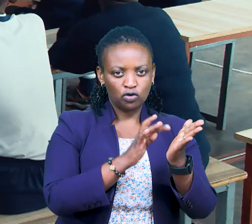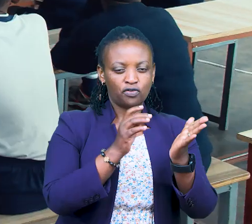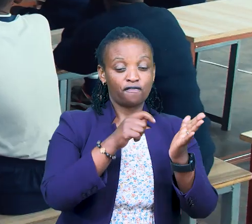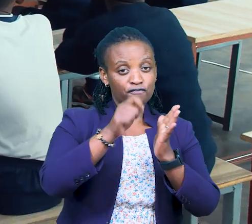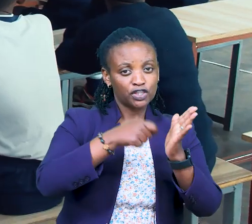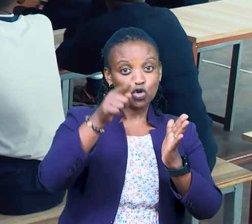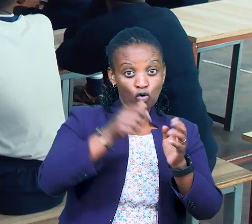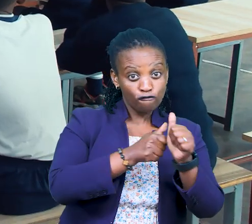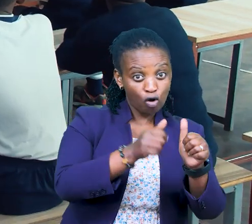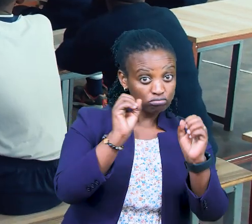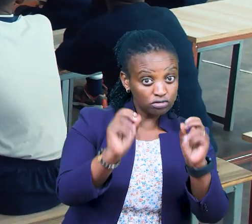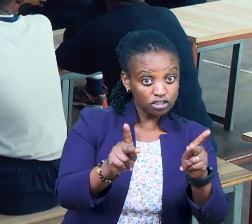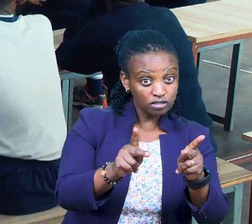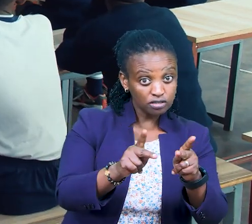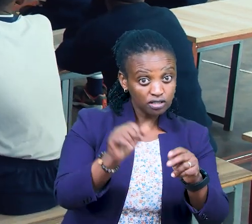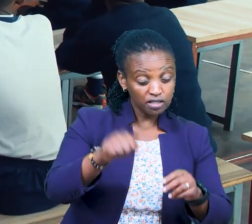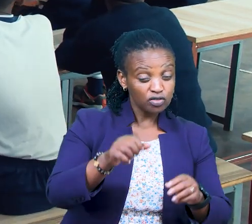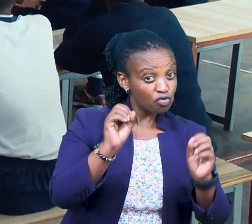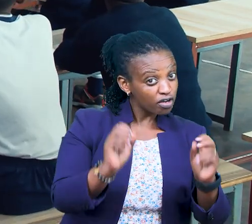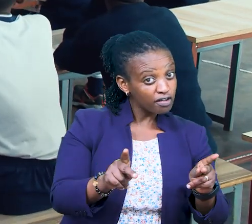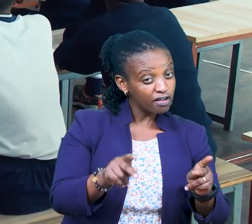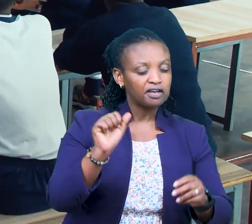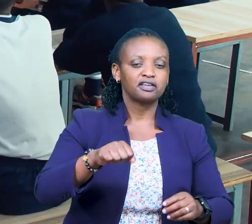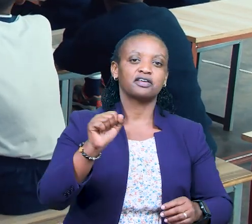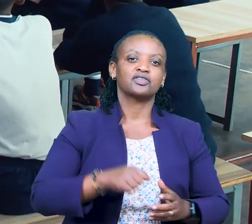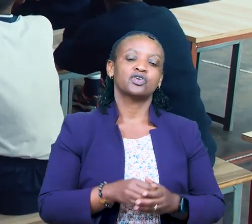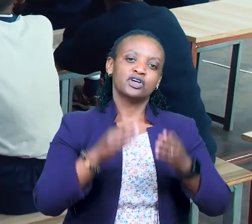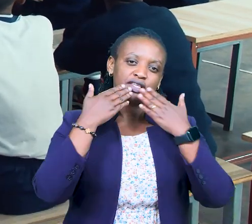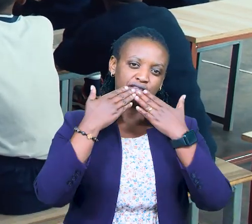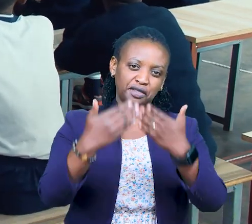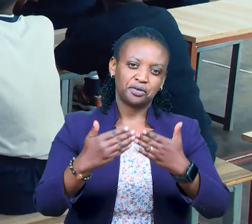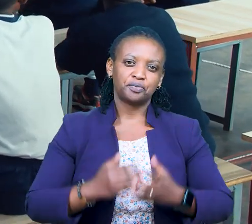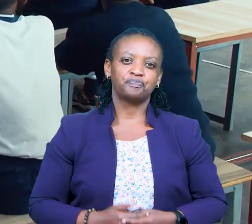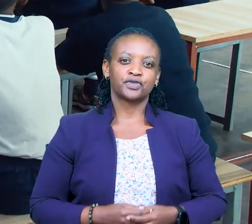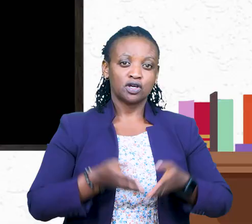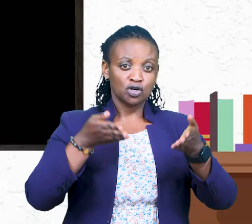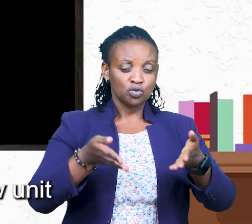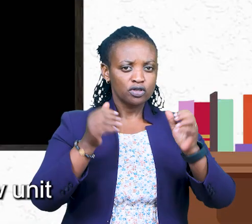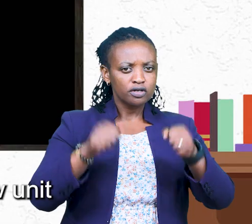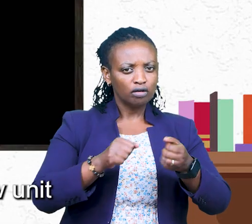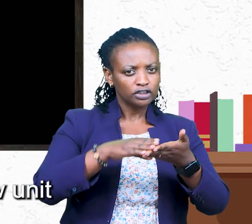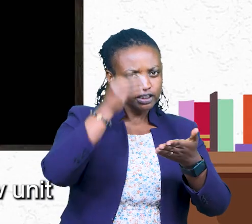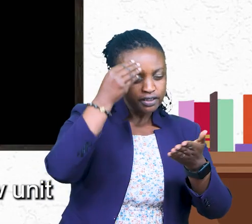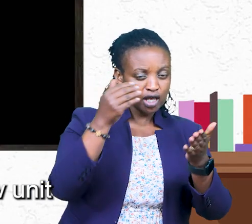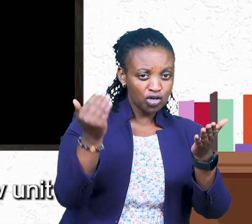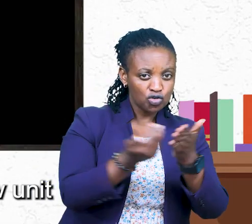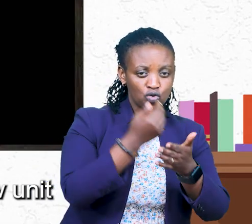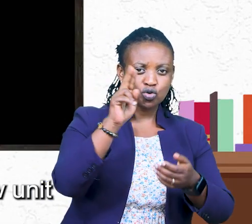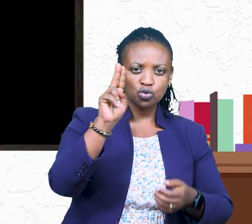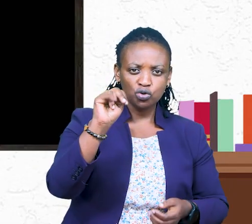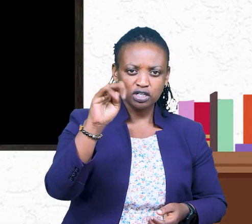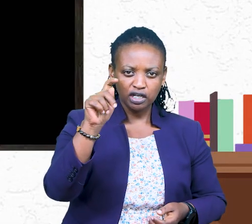a video. You follow, all right? Yes. All right? Yes. Thank you. Today we're going to be starting a